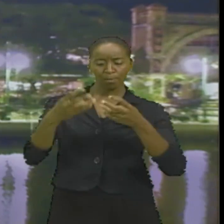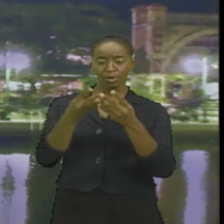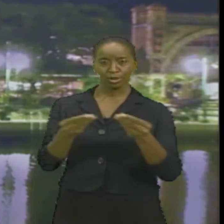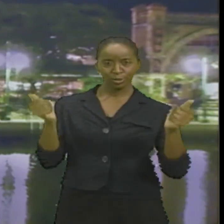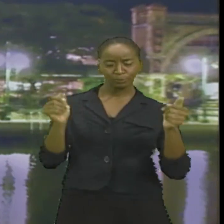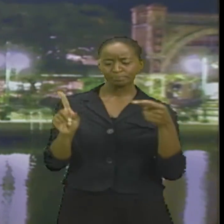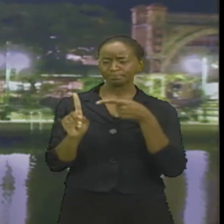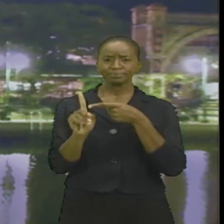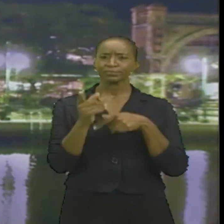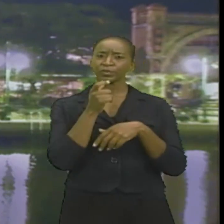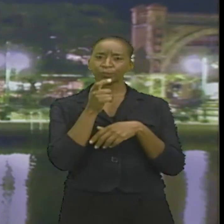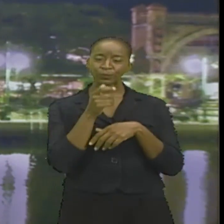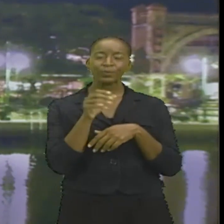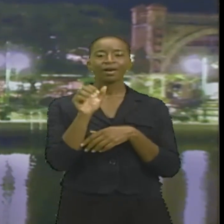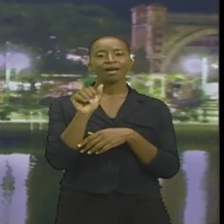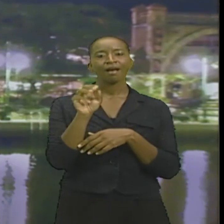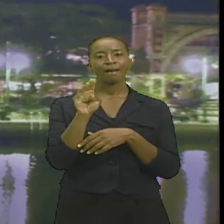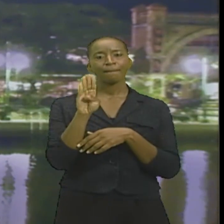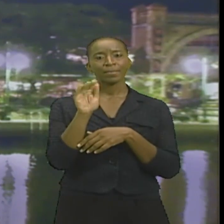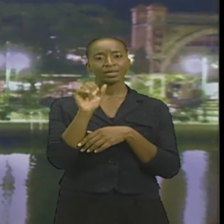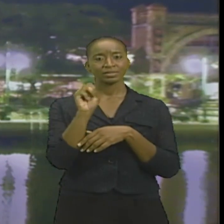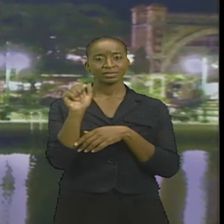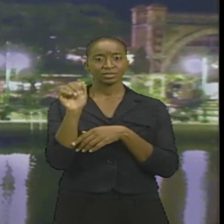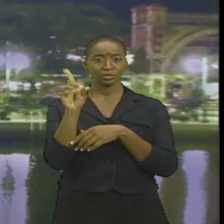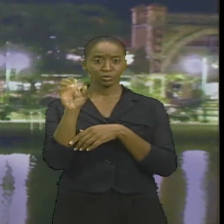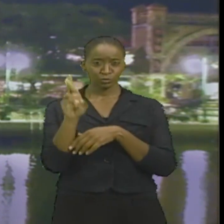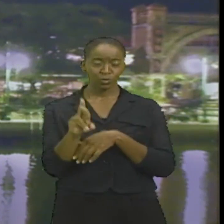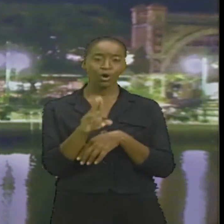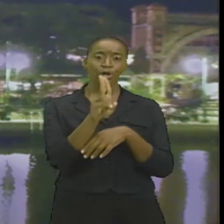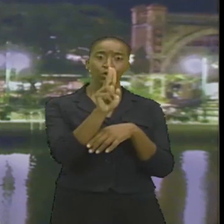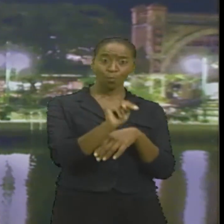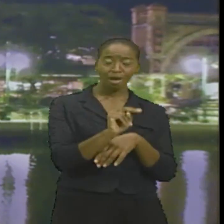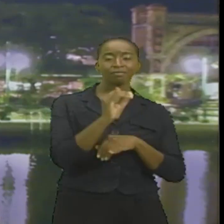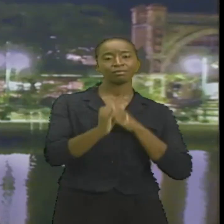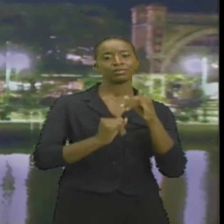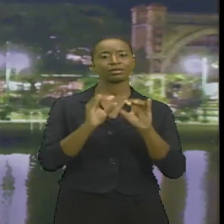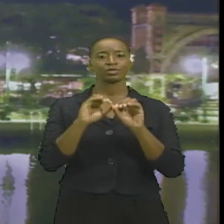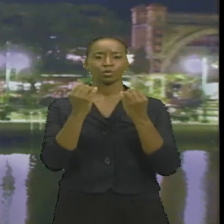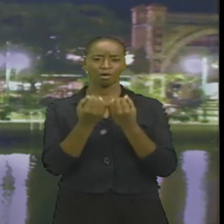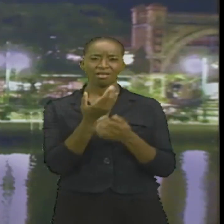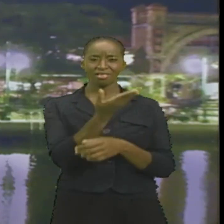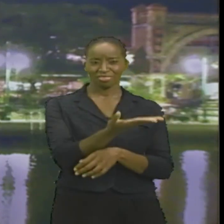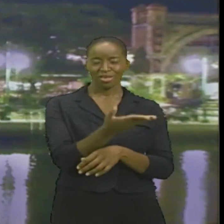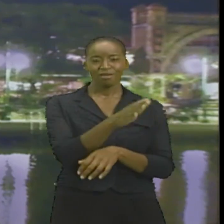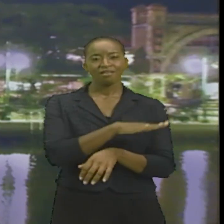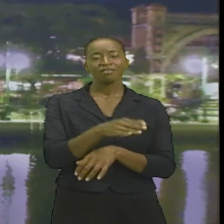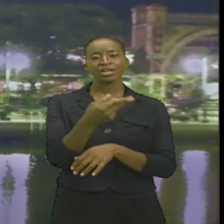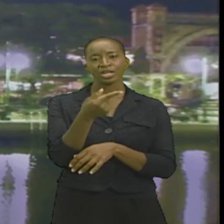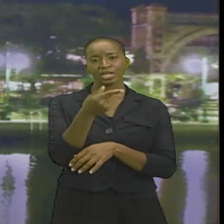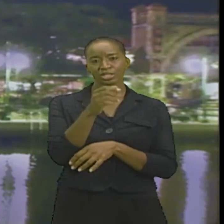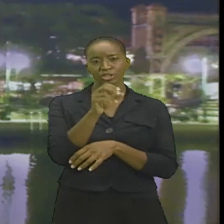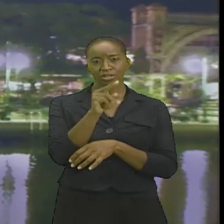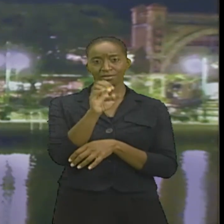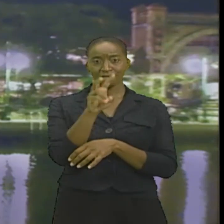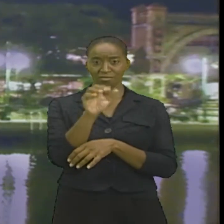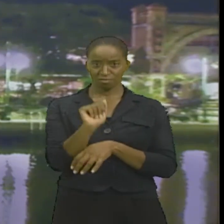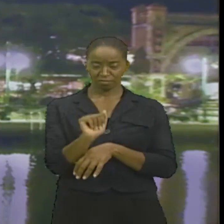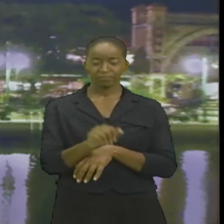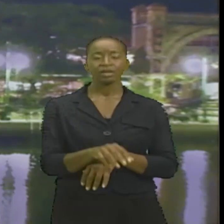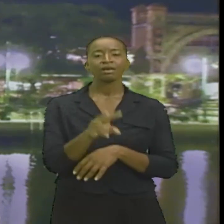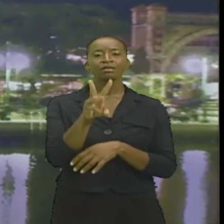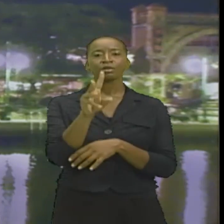Nations and other international organizations at Geneva, Chad Blackman. Ambassador Blackman was addressing the WTO's General Council